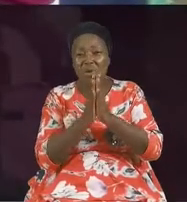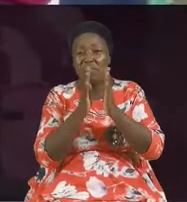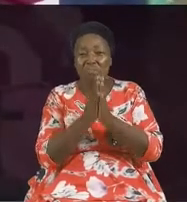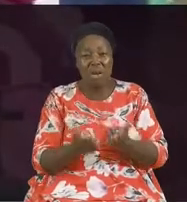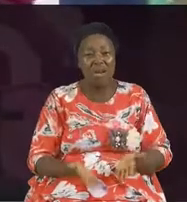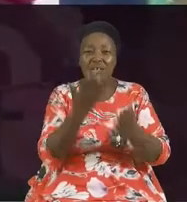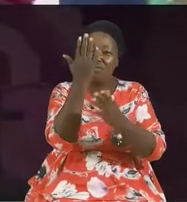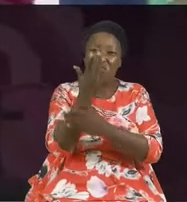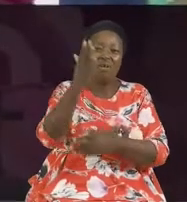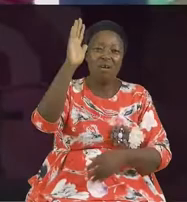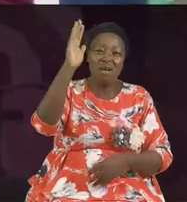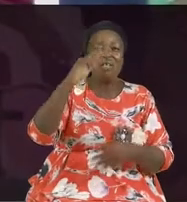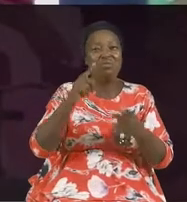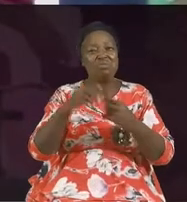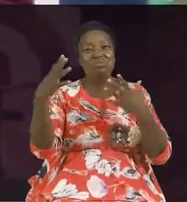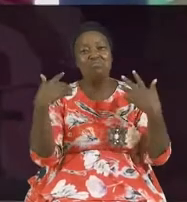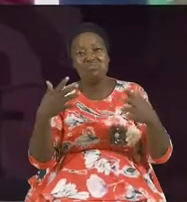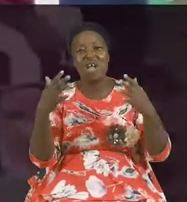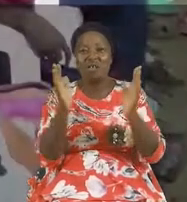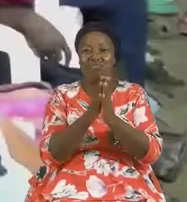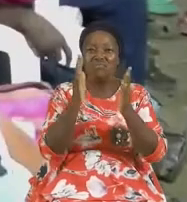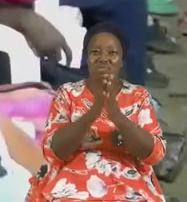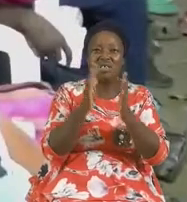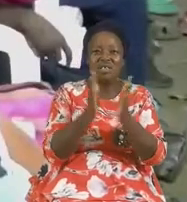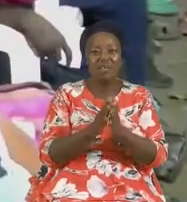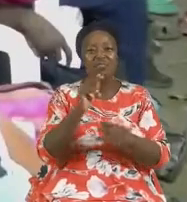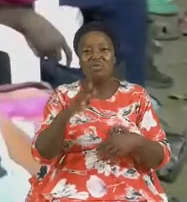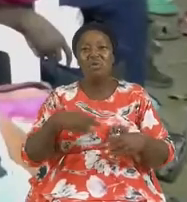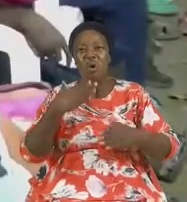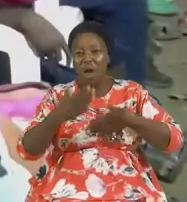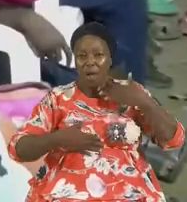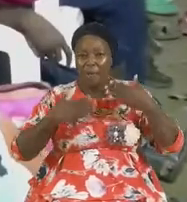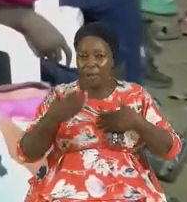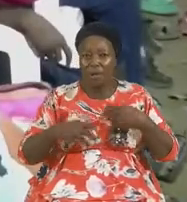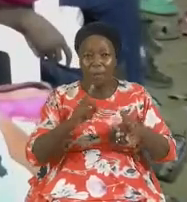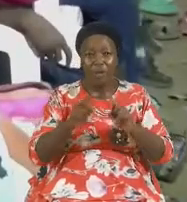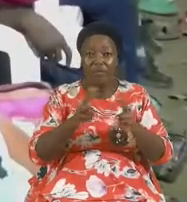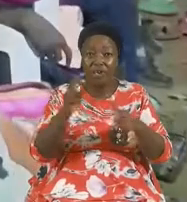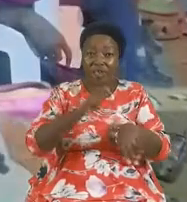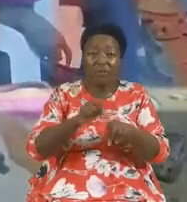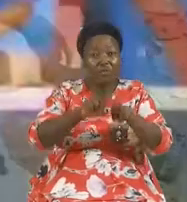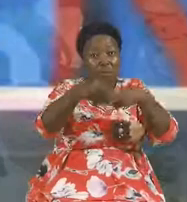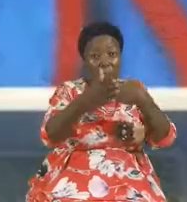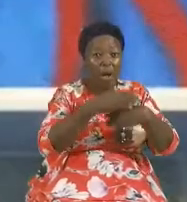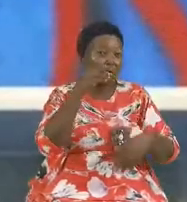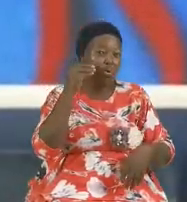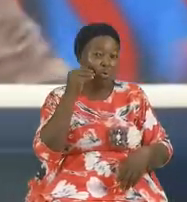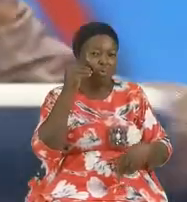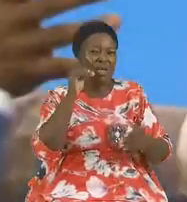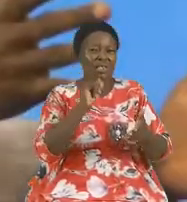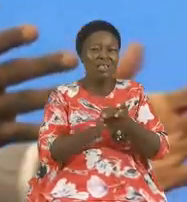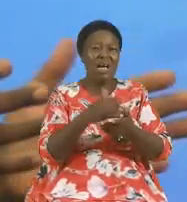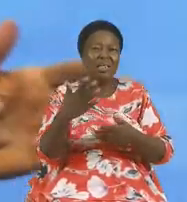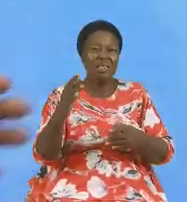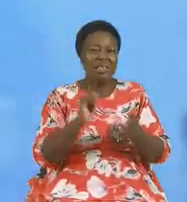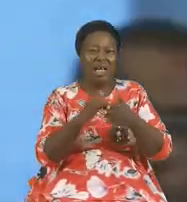you sang, you prayed, you raised your hand, you clapped, you rejoiced, and then the moment